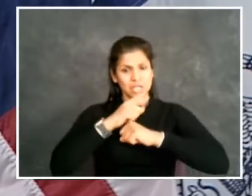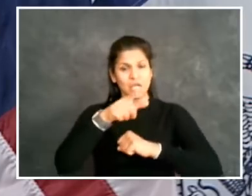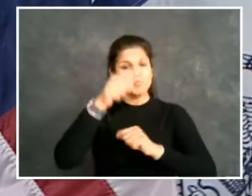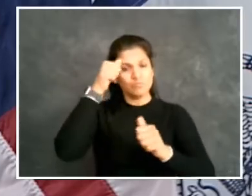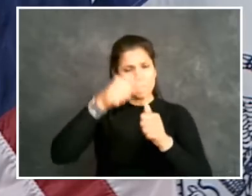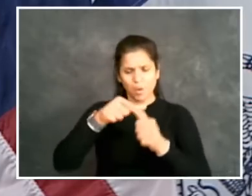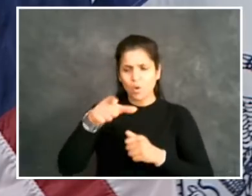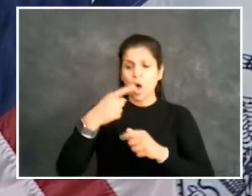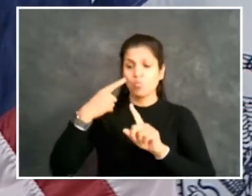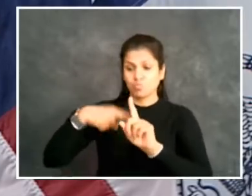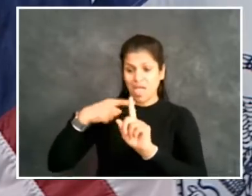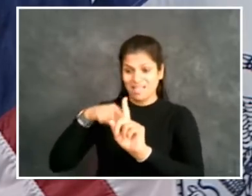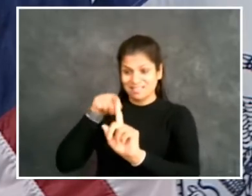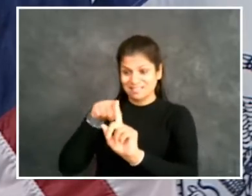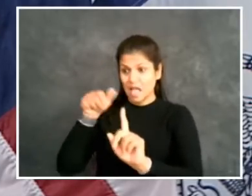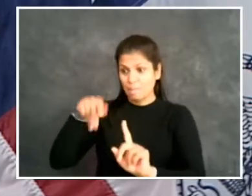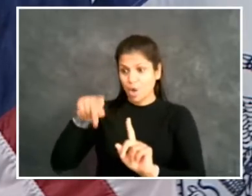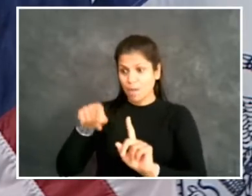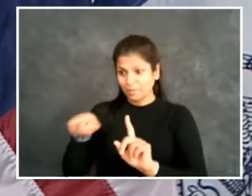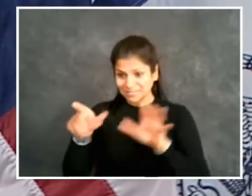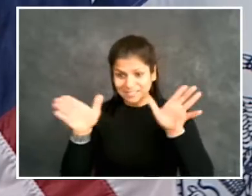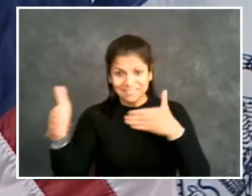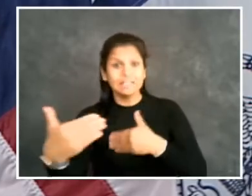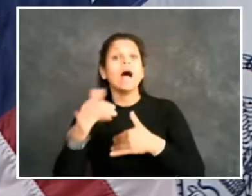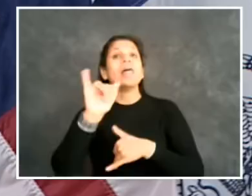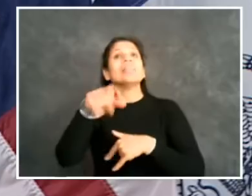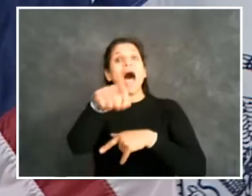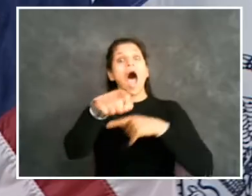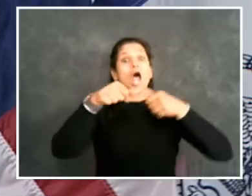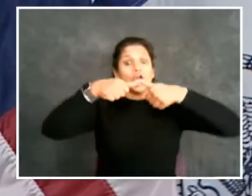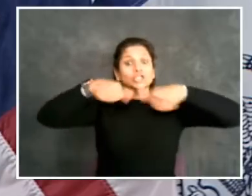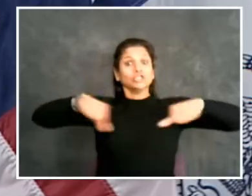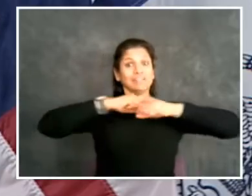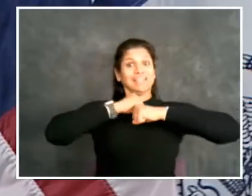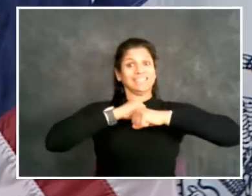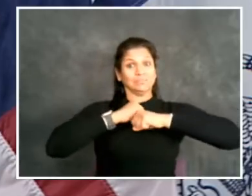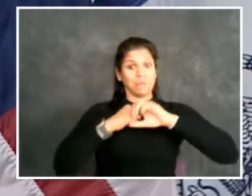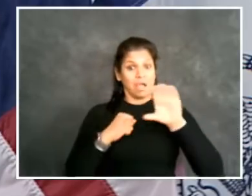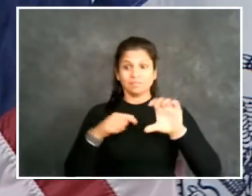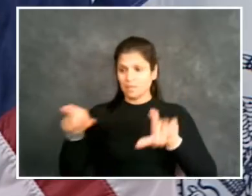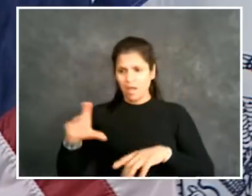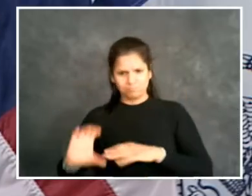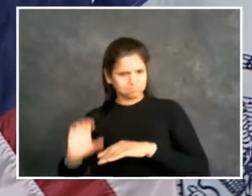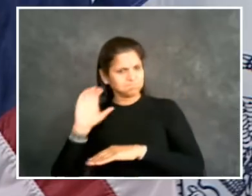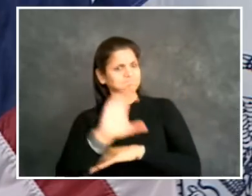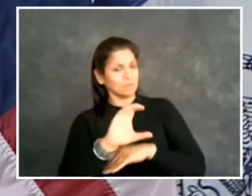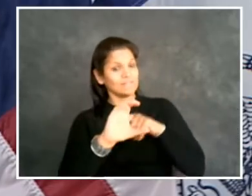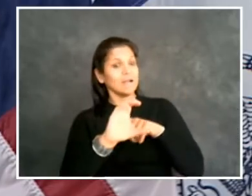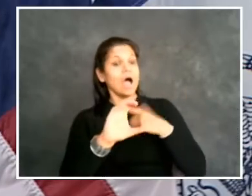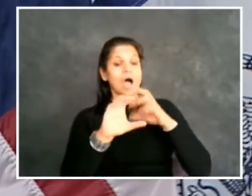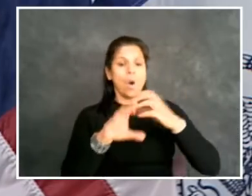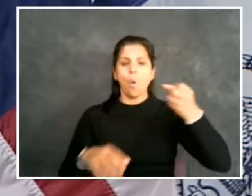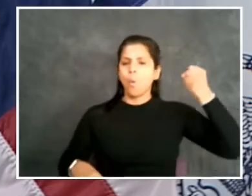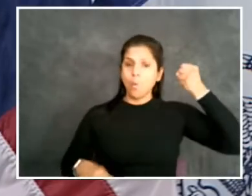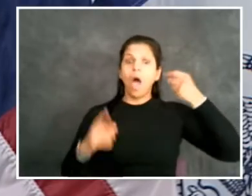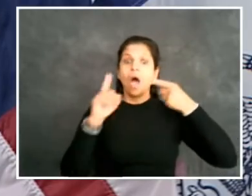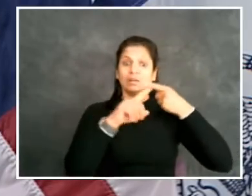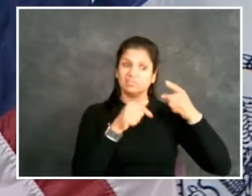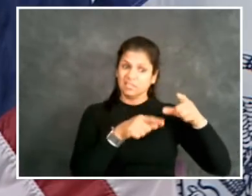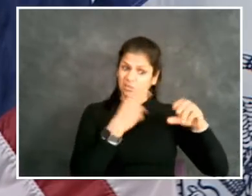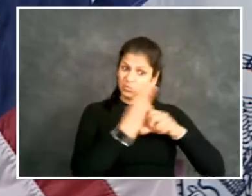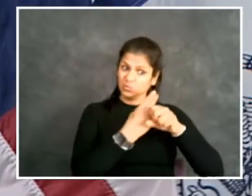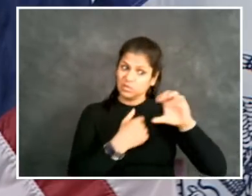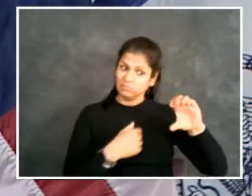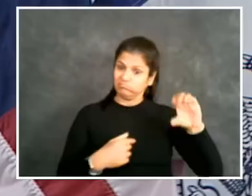this not be the time to roll back rents? And second, the United States Navy ship Comfort, the hospital ship, is going back to